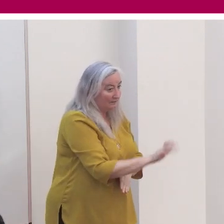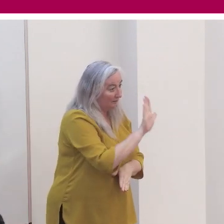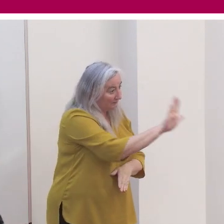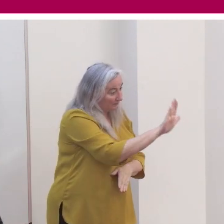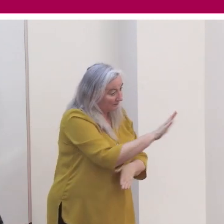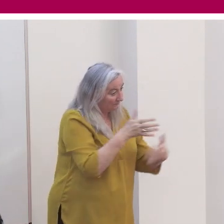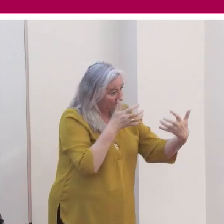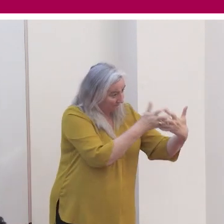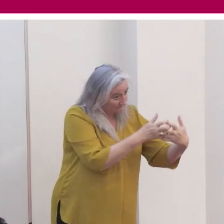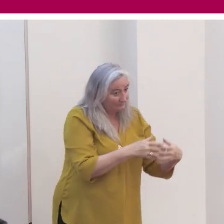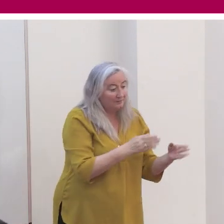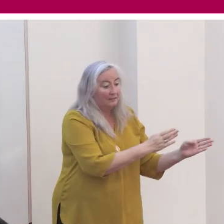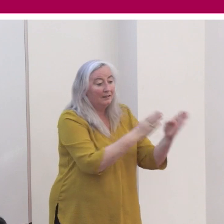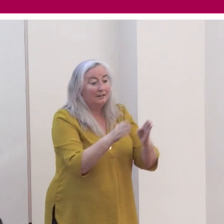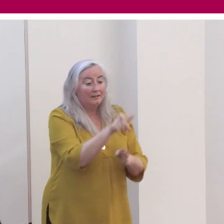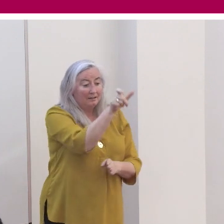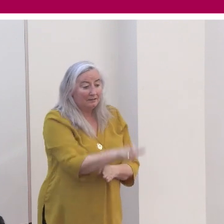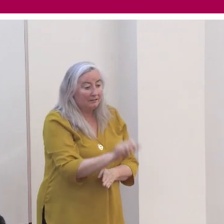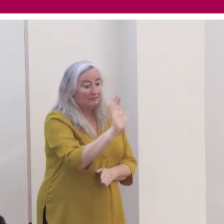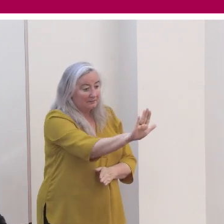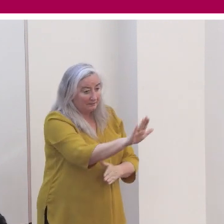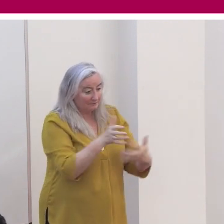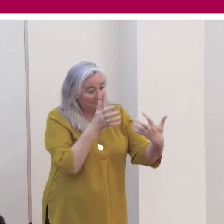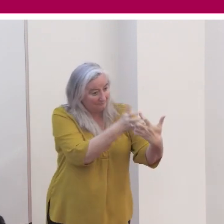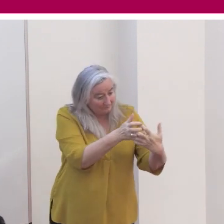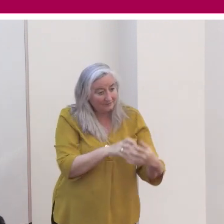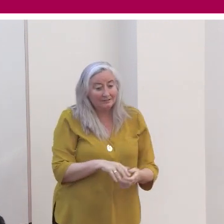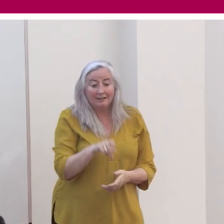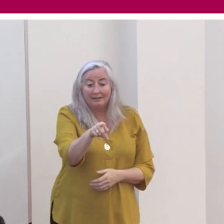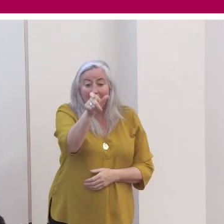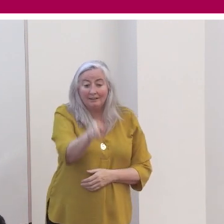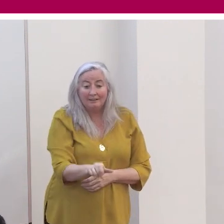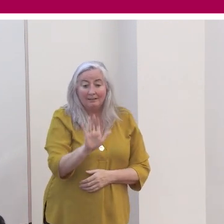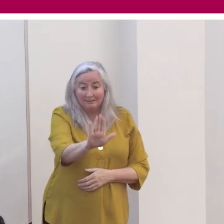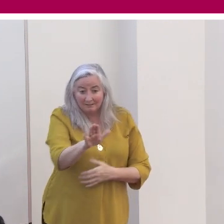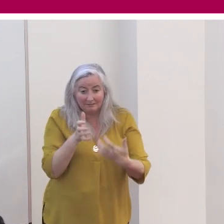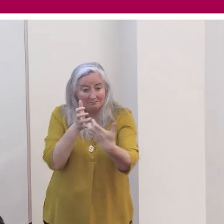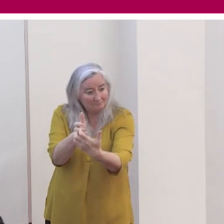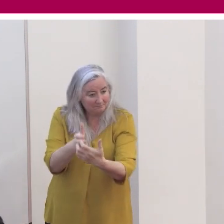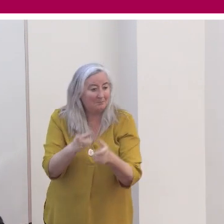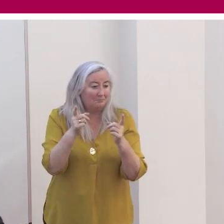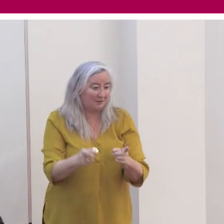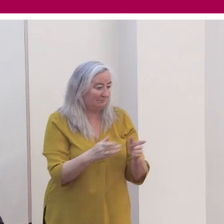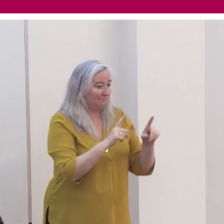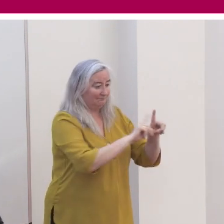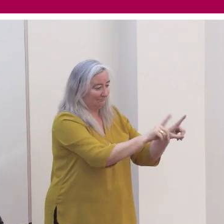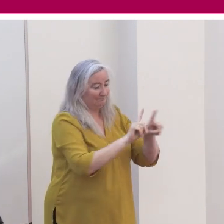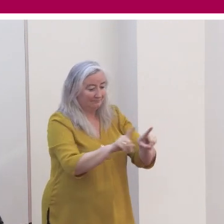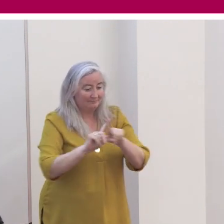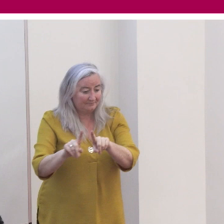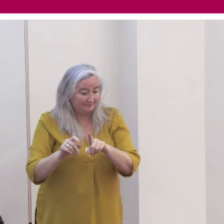barriers that women face when accessing justice. I copy paste to the slide